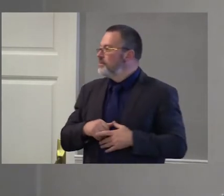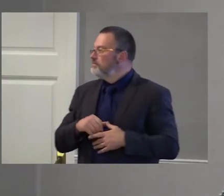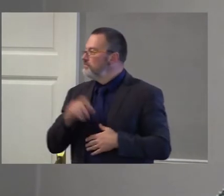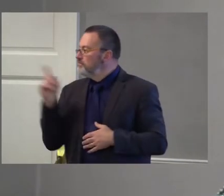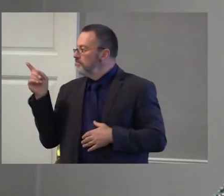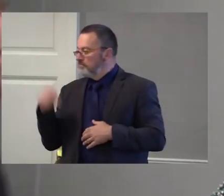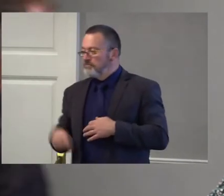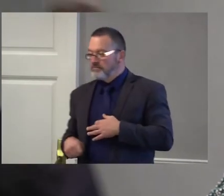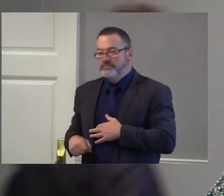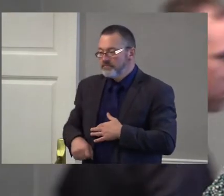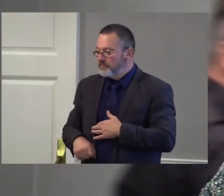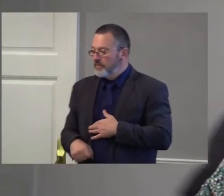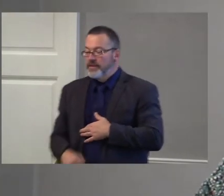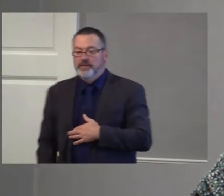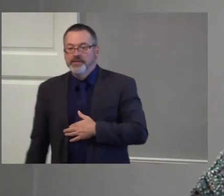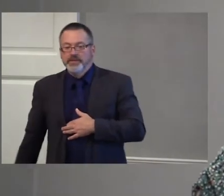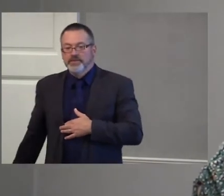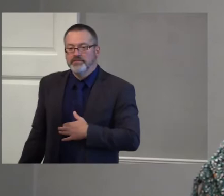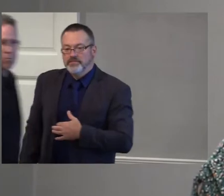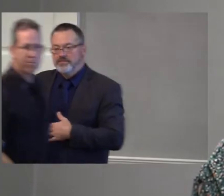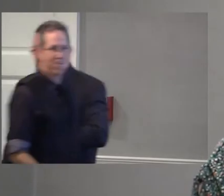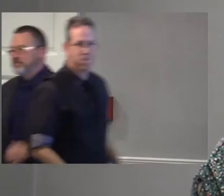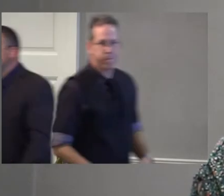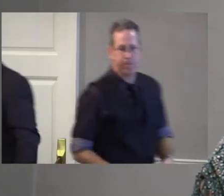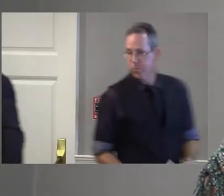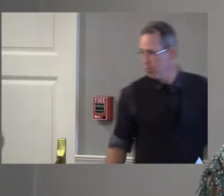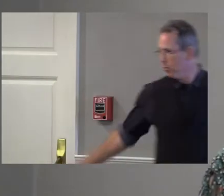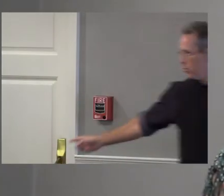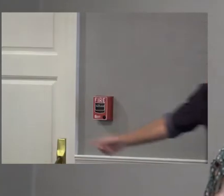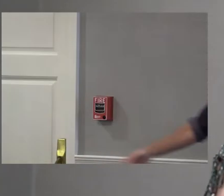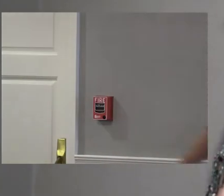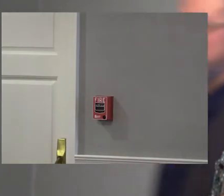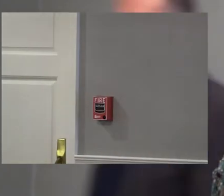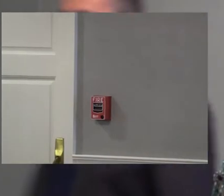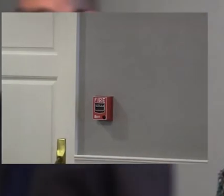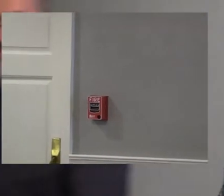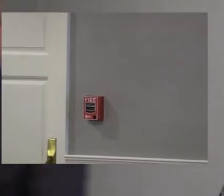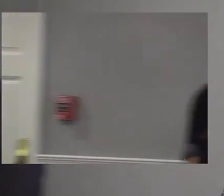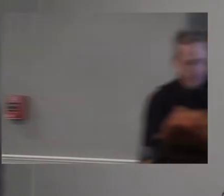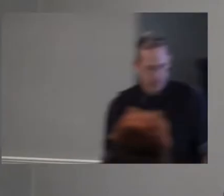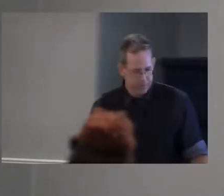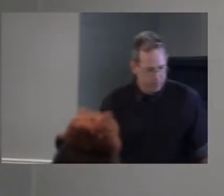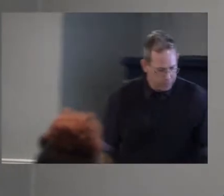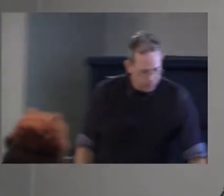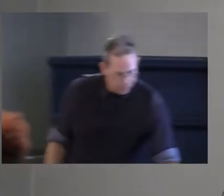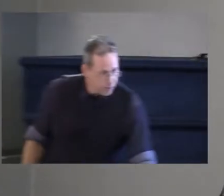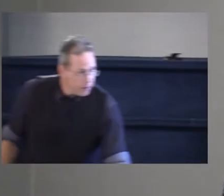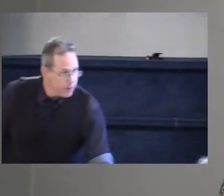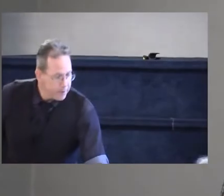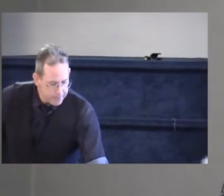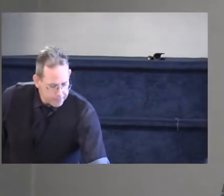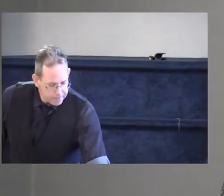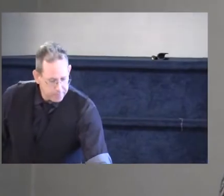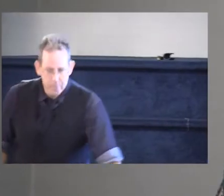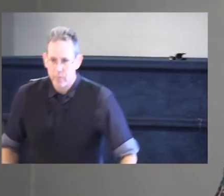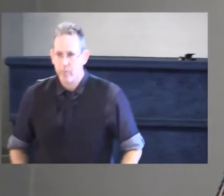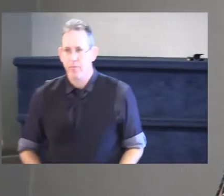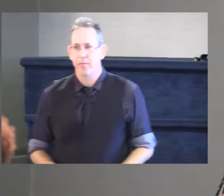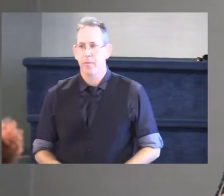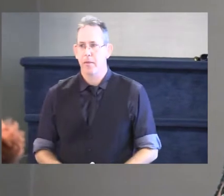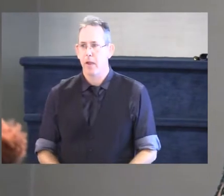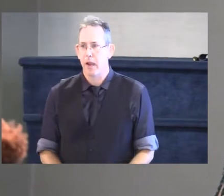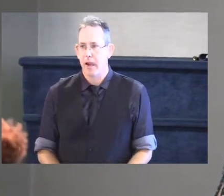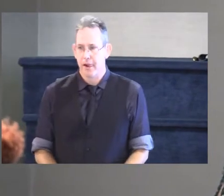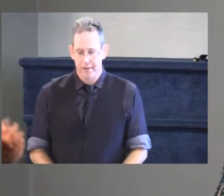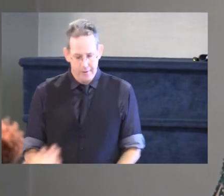they describe, a couple of recovering politicians who have entertained themselves as living room musicians all along the way. It's